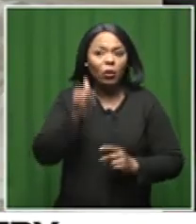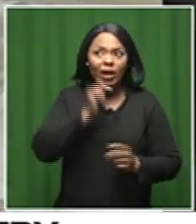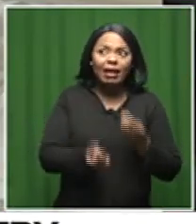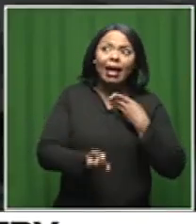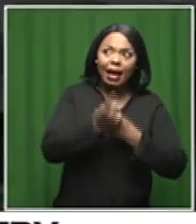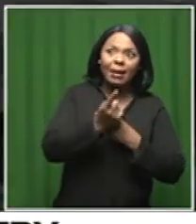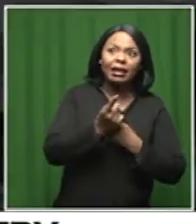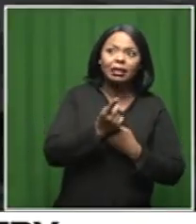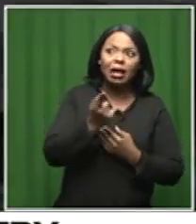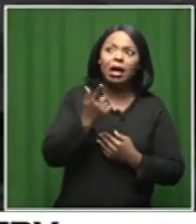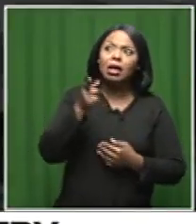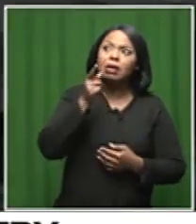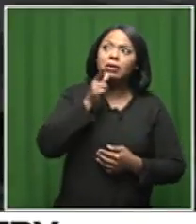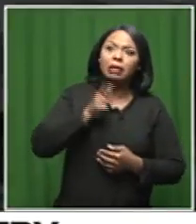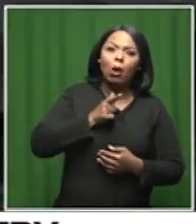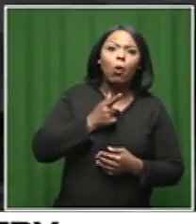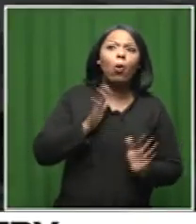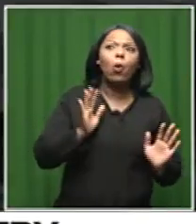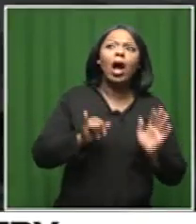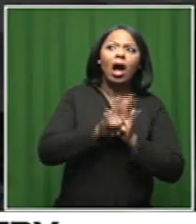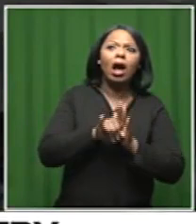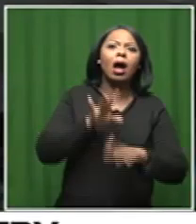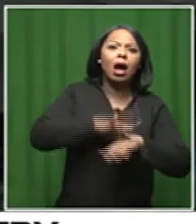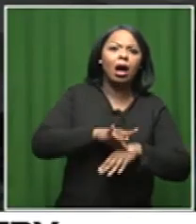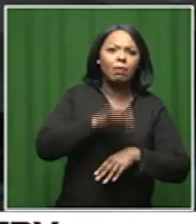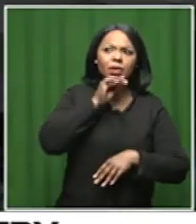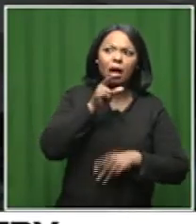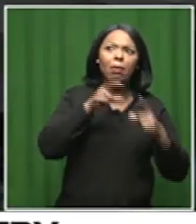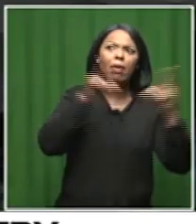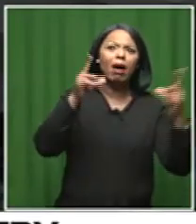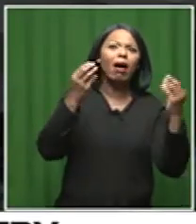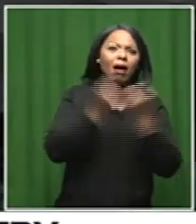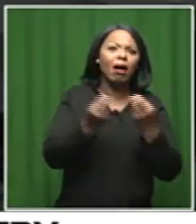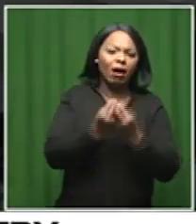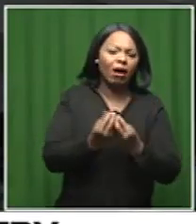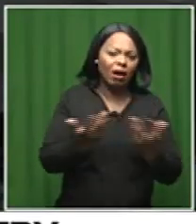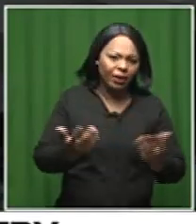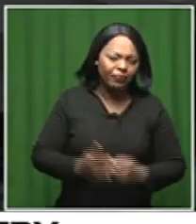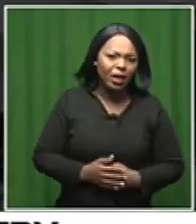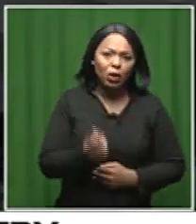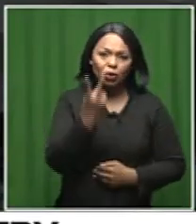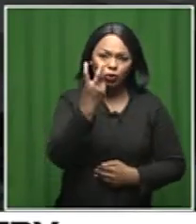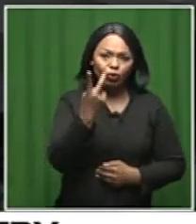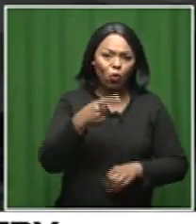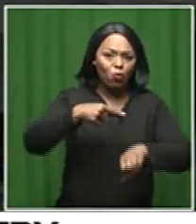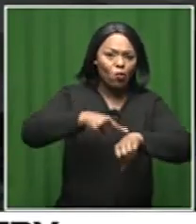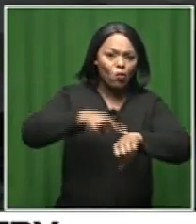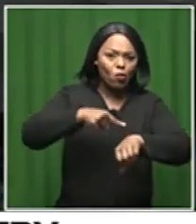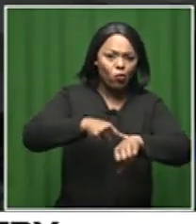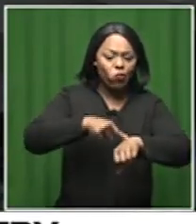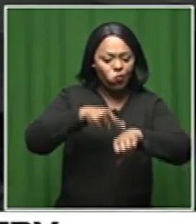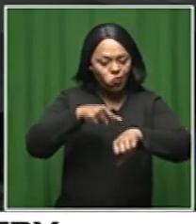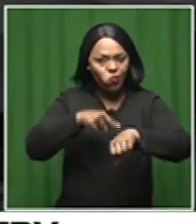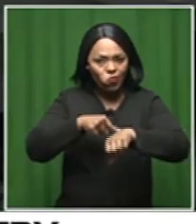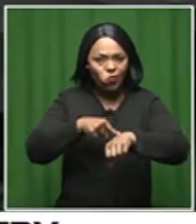next to that Boeing and see that this is a big thing. It is a huge thing. And generally, there are two types of bone marrow transplants, where